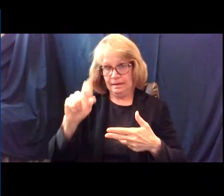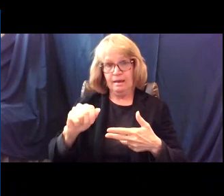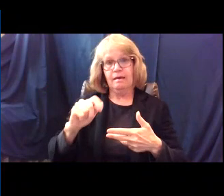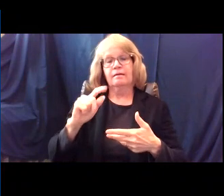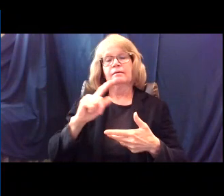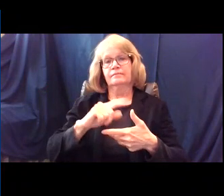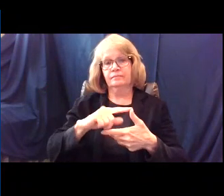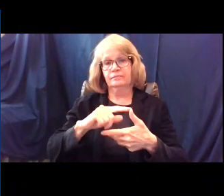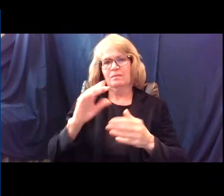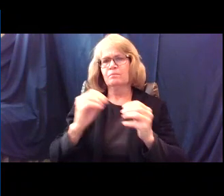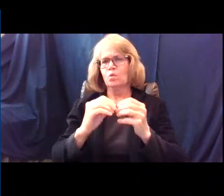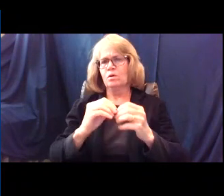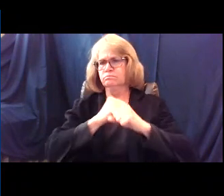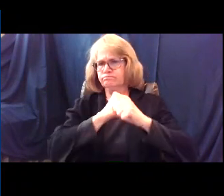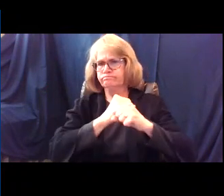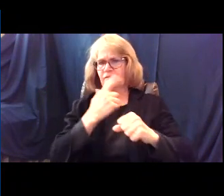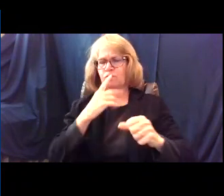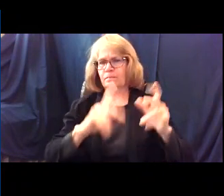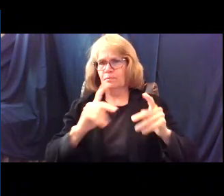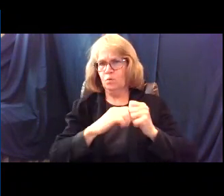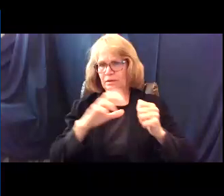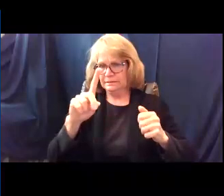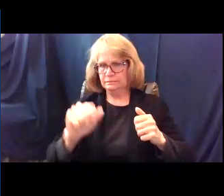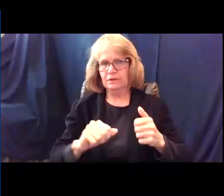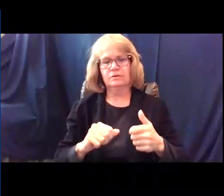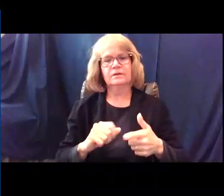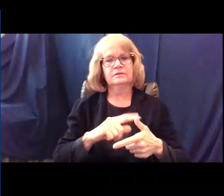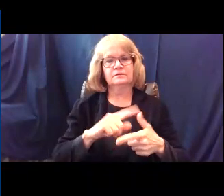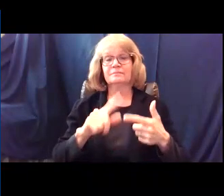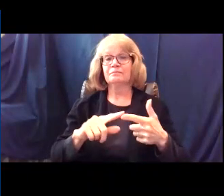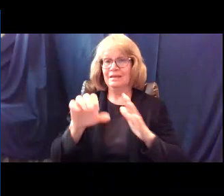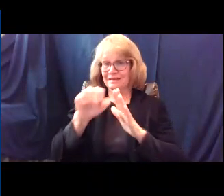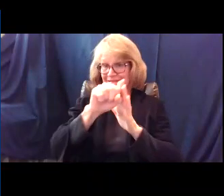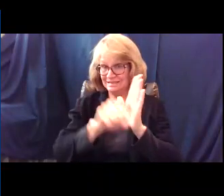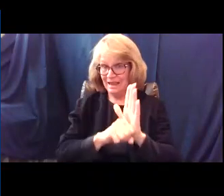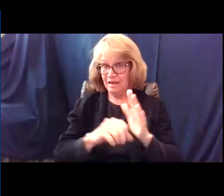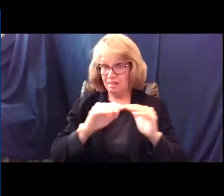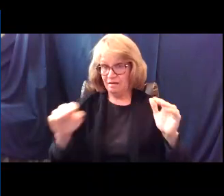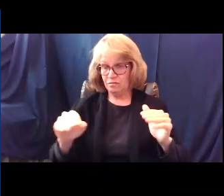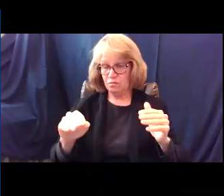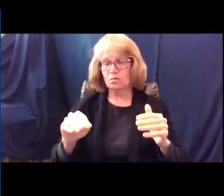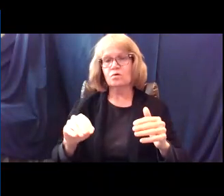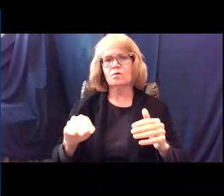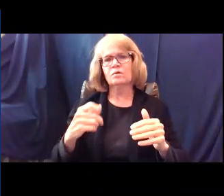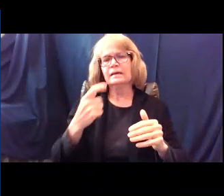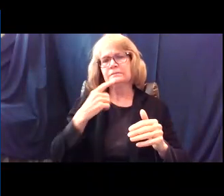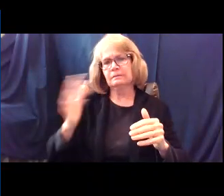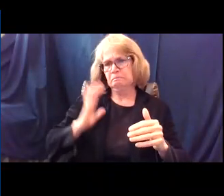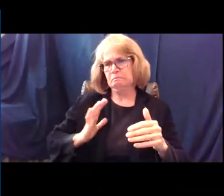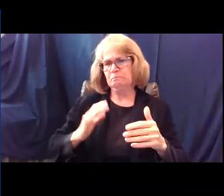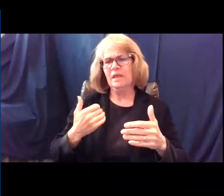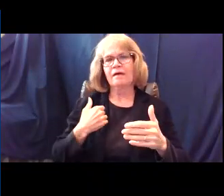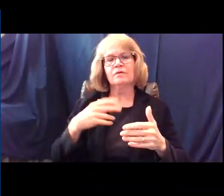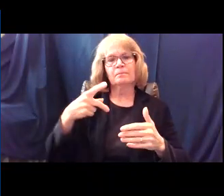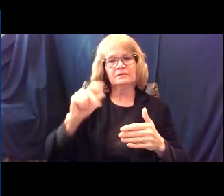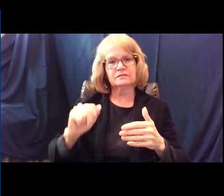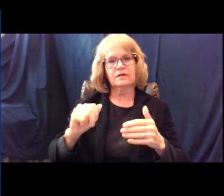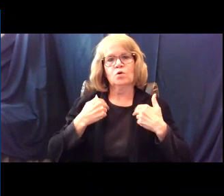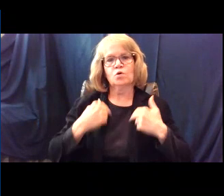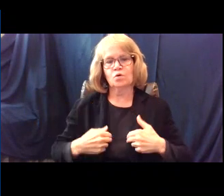additional protections for individuals with disabilities. At the state level, as I mentioned at the beginning of the presentation, we have our Pennsylvania